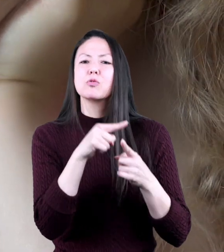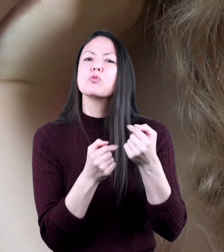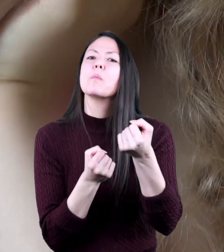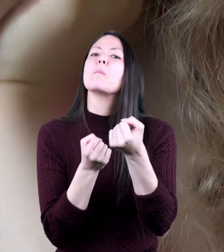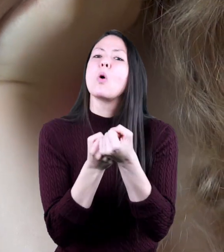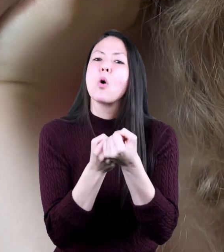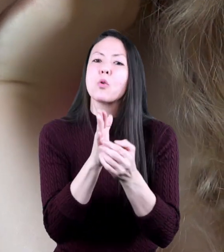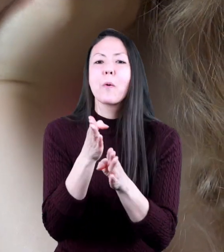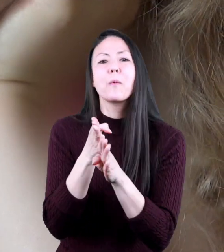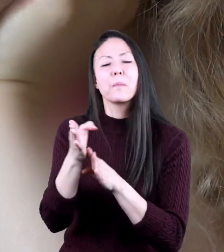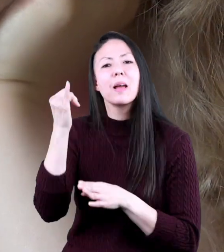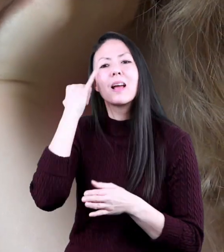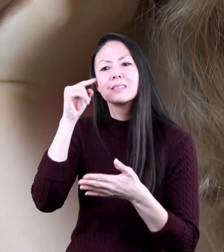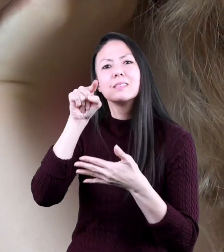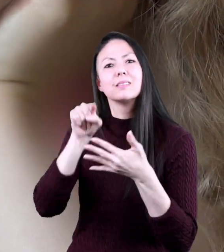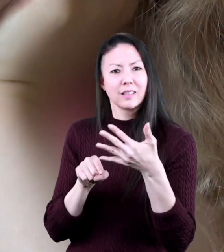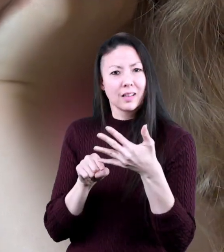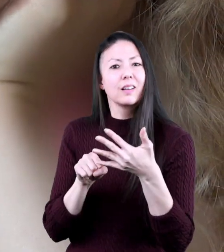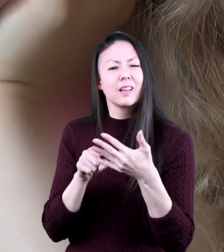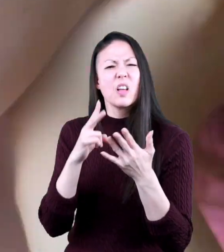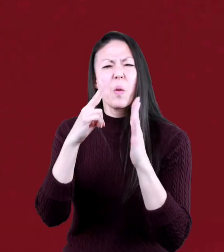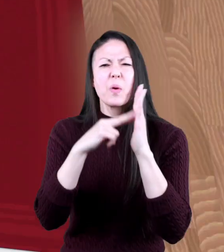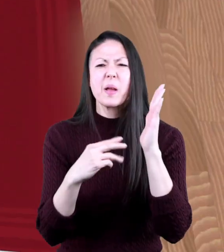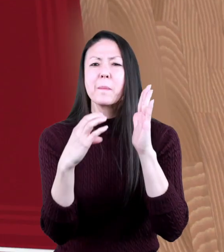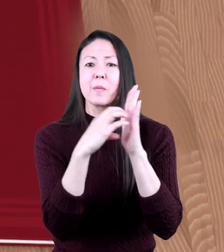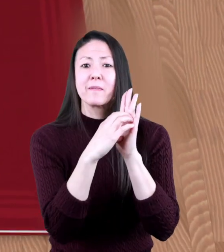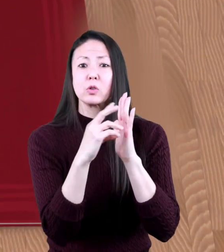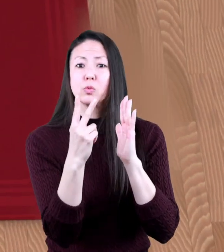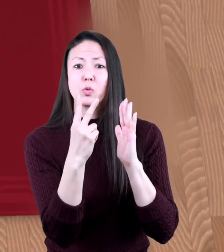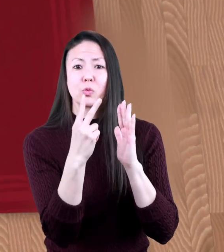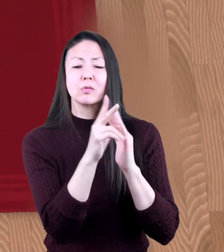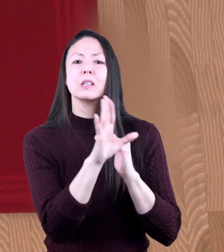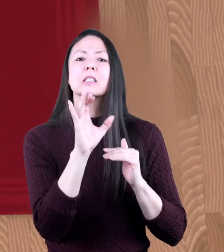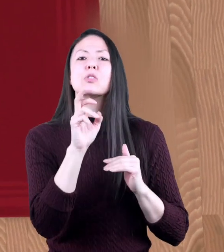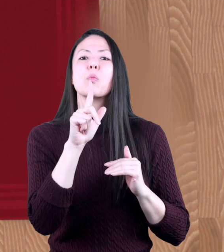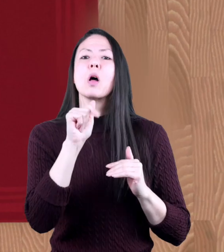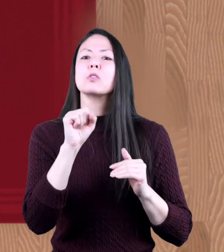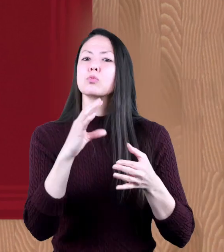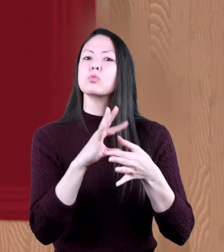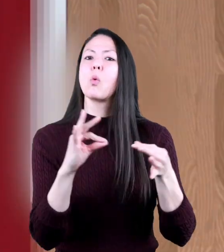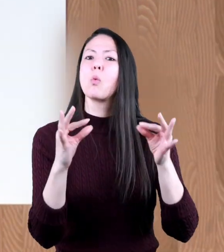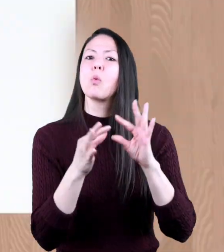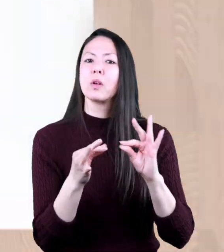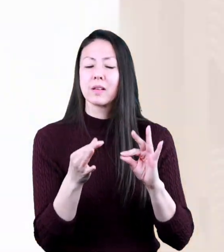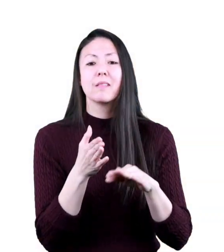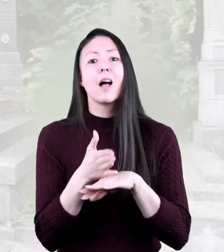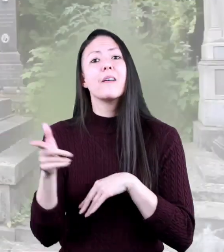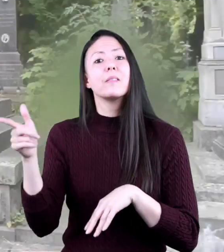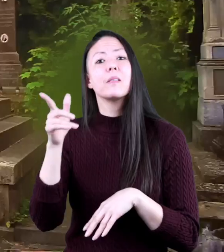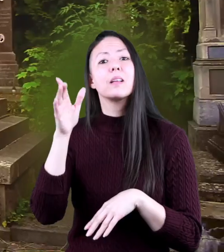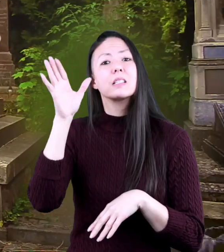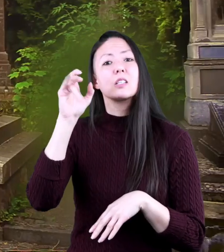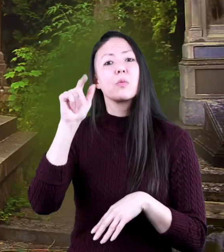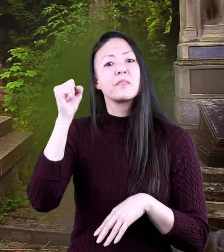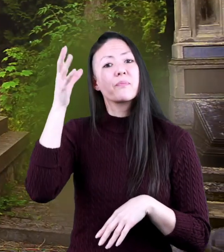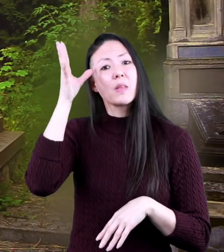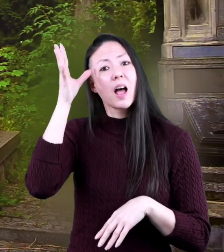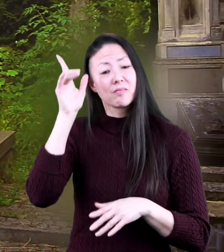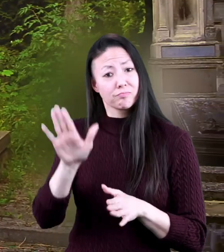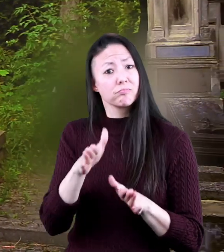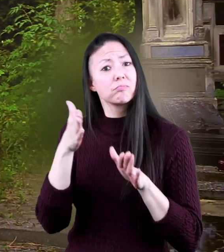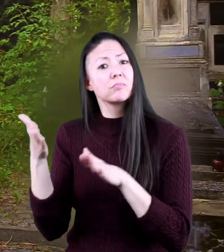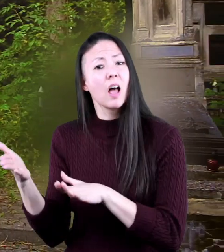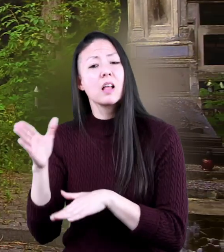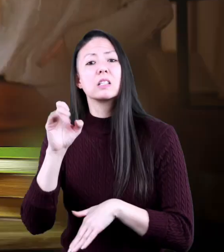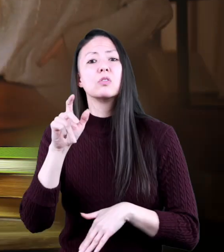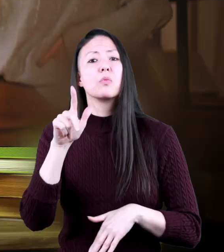support what you think the main idea is. Let's read paragraph 2 of Cinderella's story. After Cinderella's